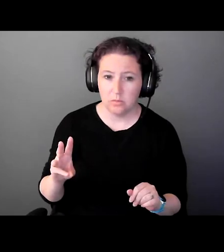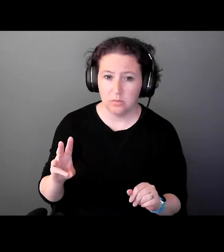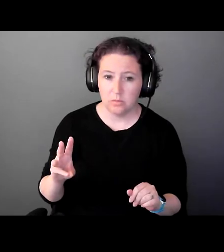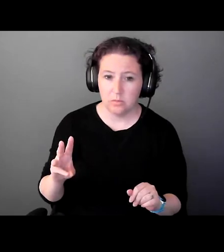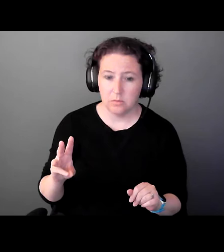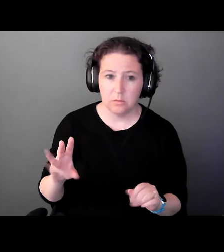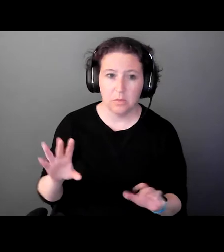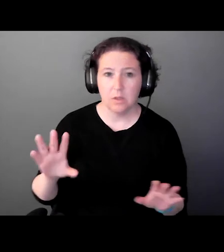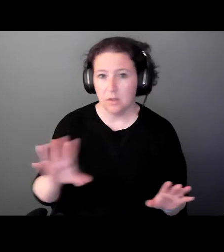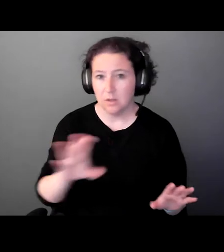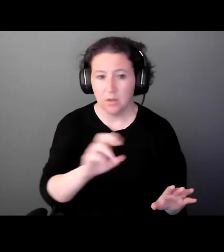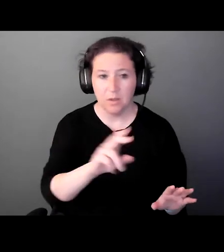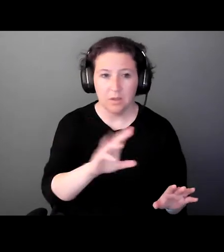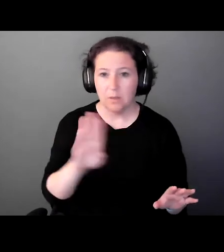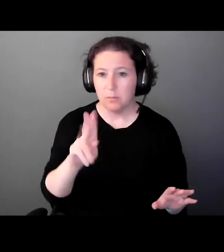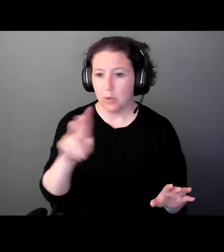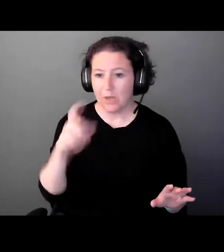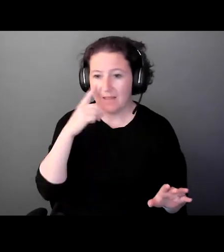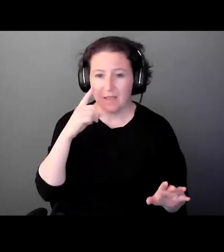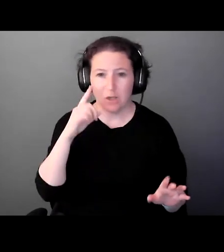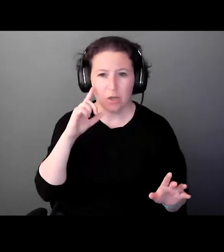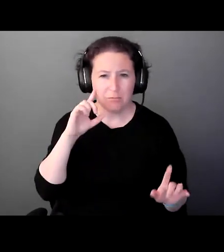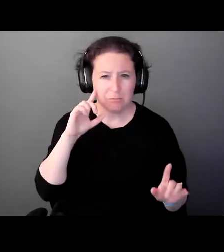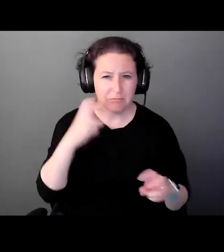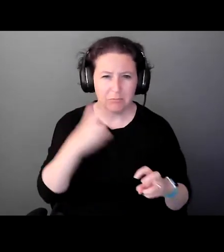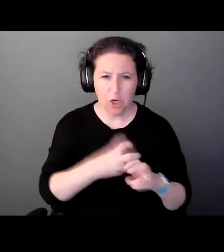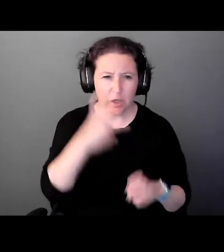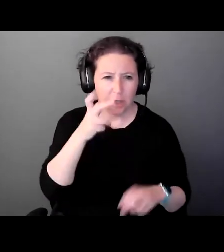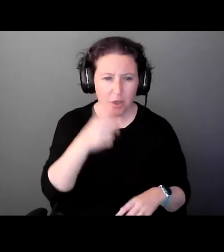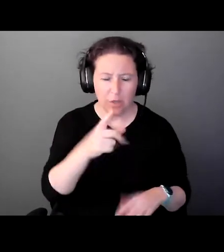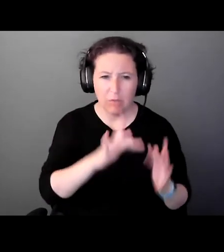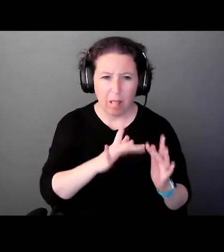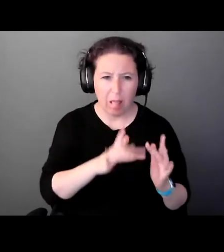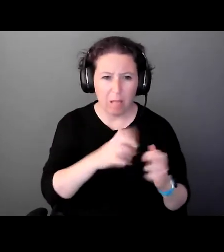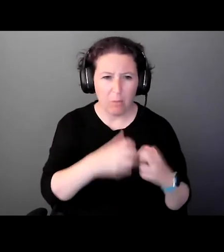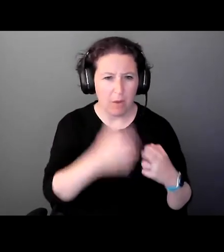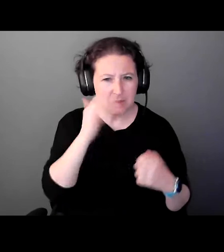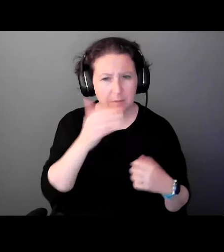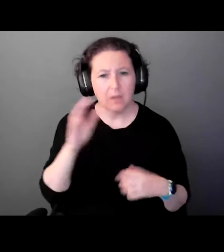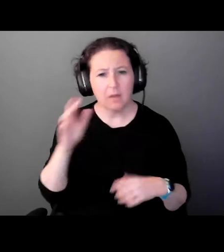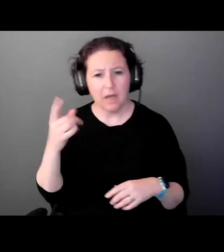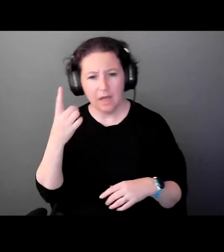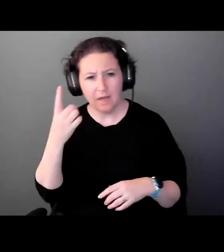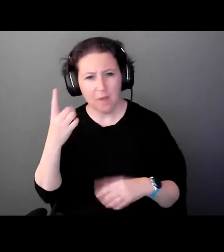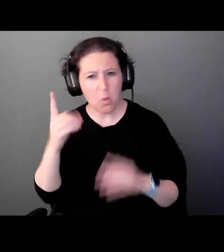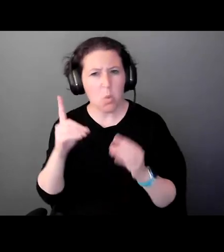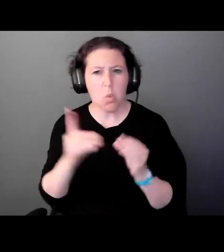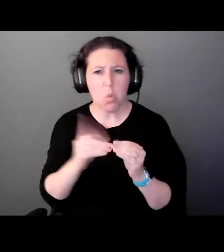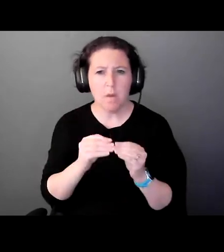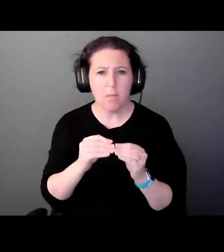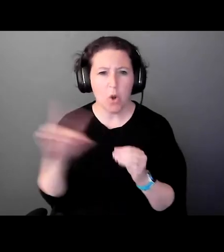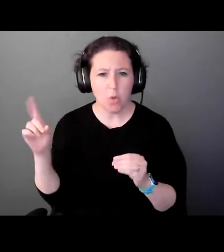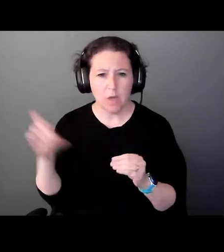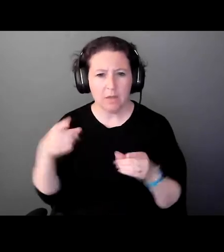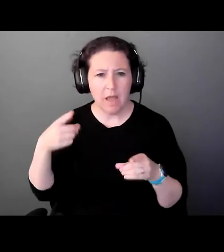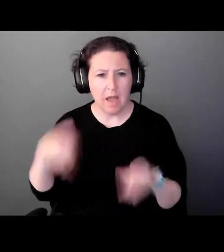Okay, I think we're running into a little audio difficulty here. What we will plan to do is, I think there was one additional question that came through the chat,